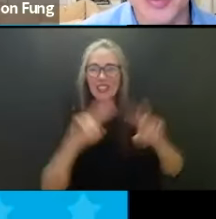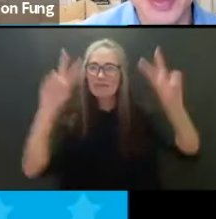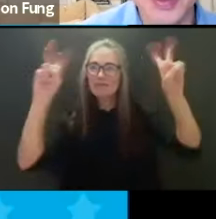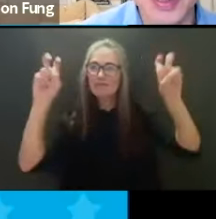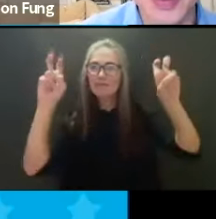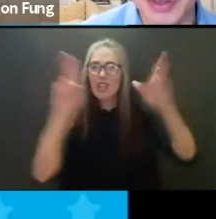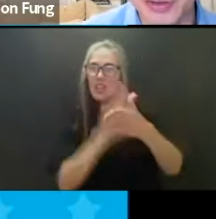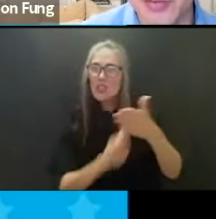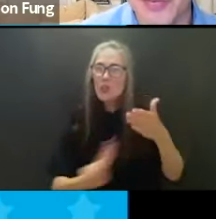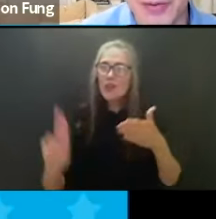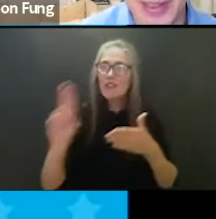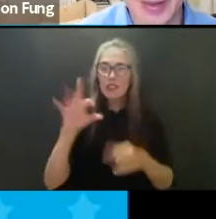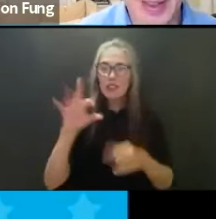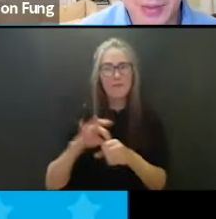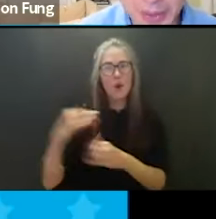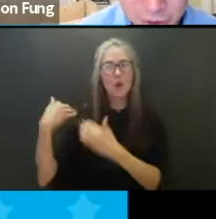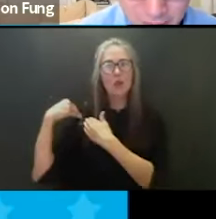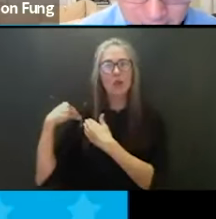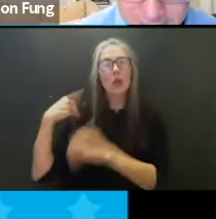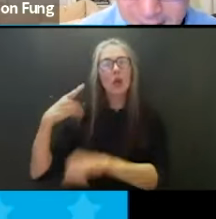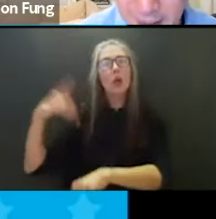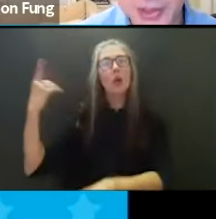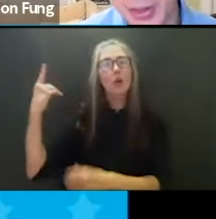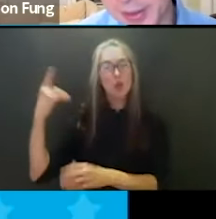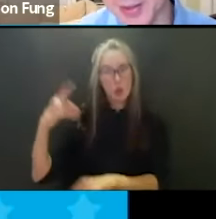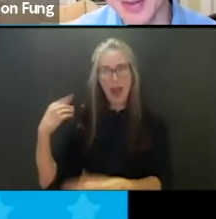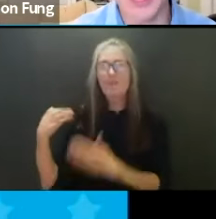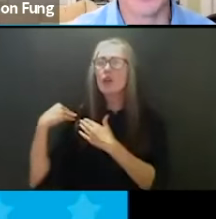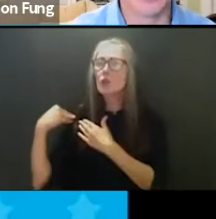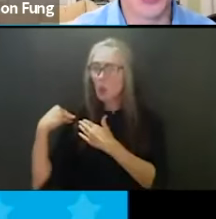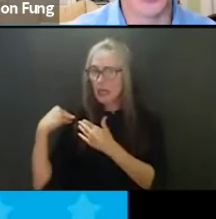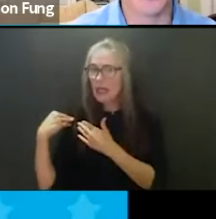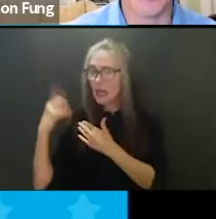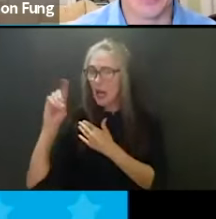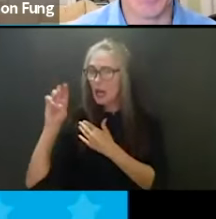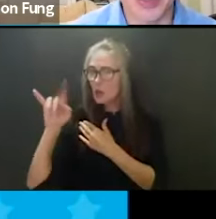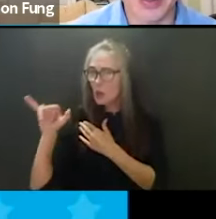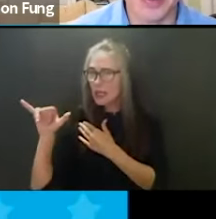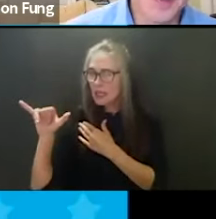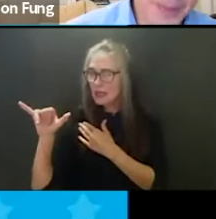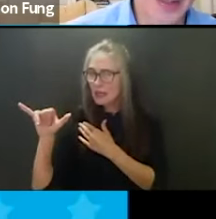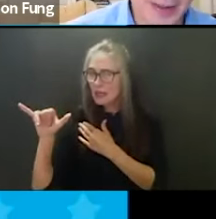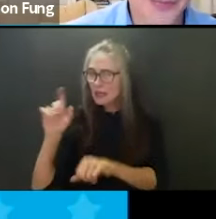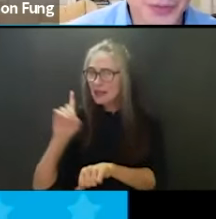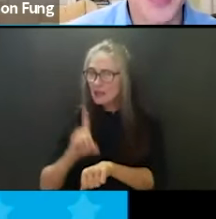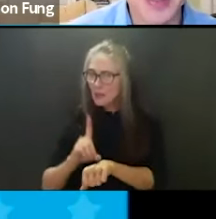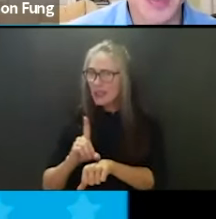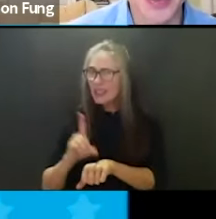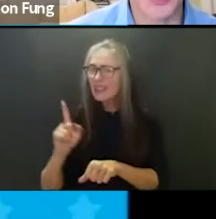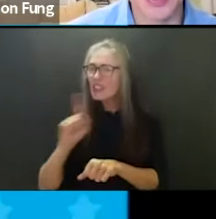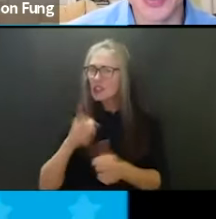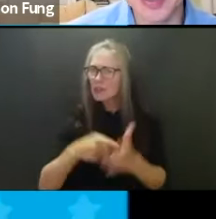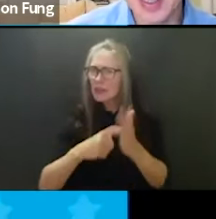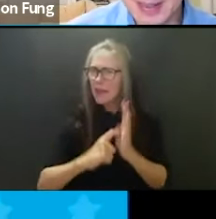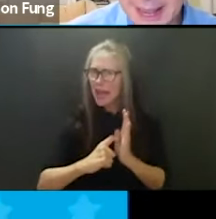call universal civic duty voting, which is the Australian, they have it in Australia, they have it in Brazil, and a few dozen